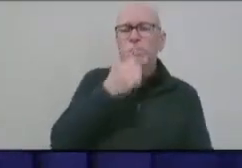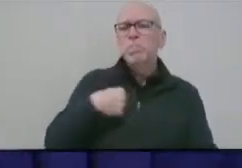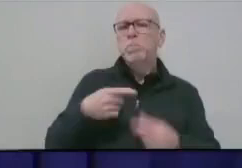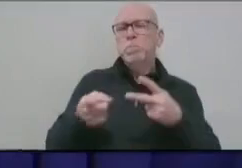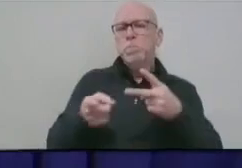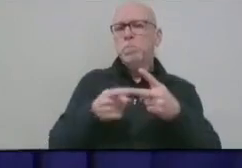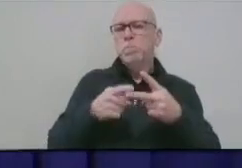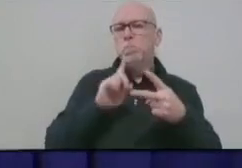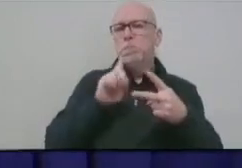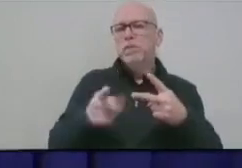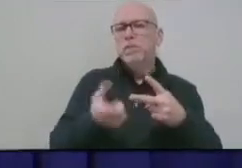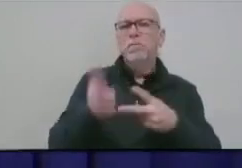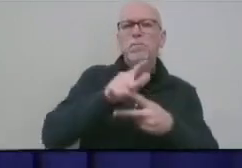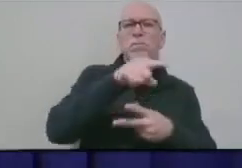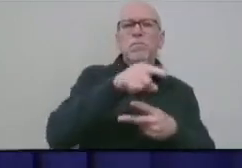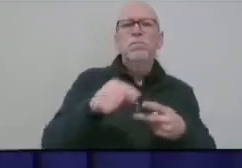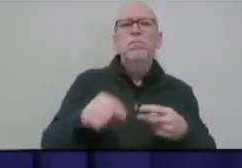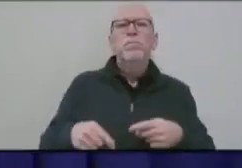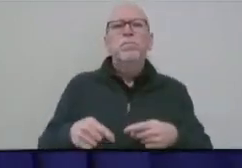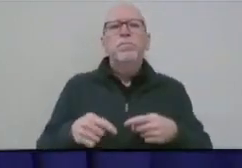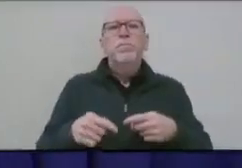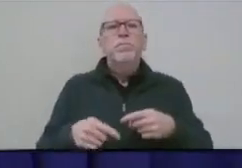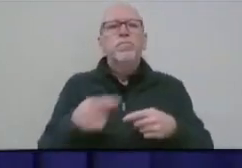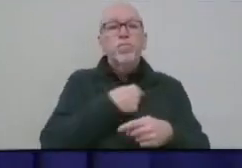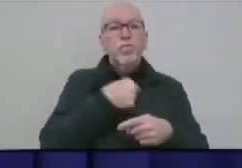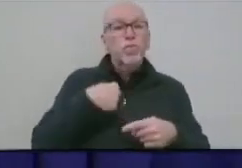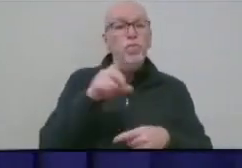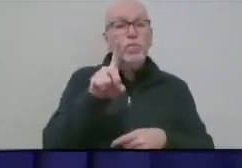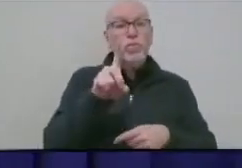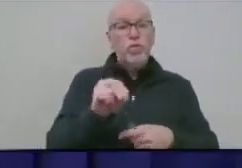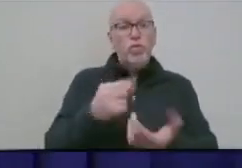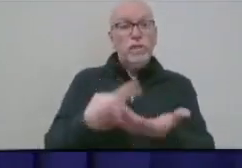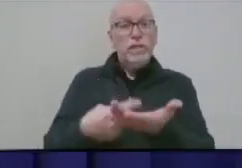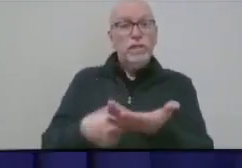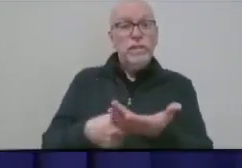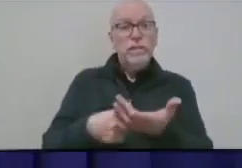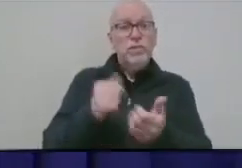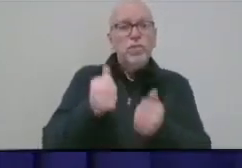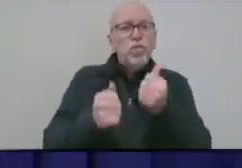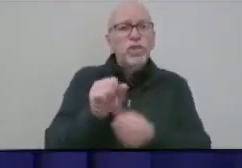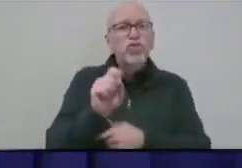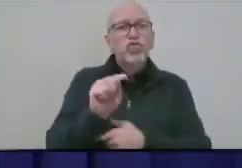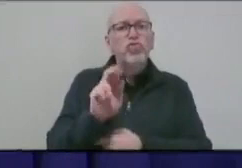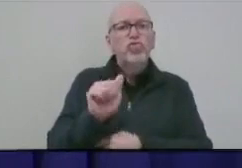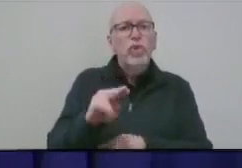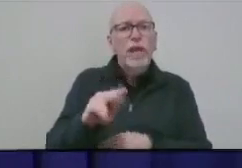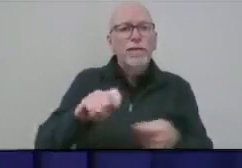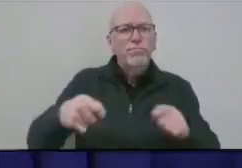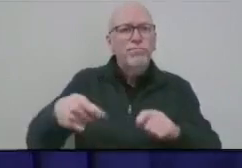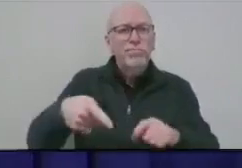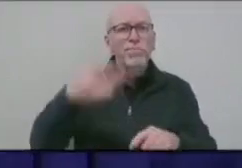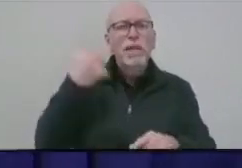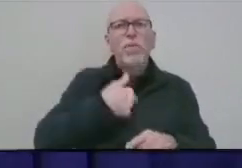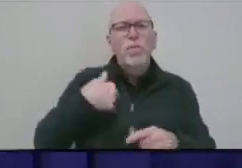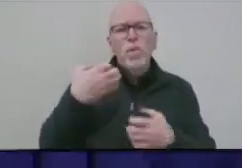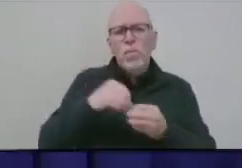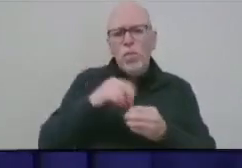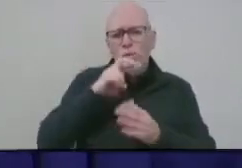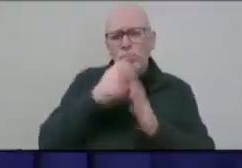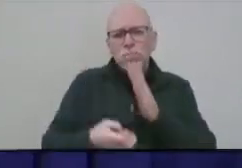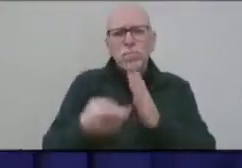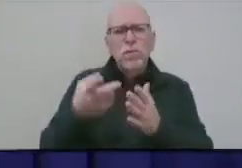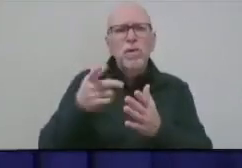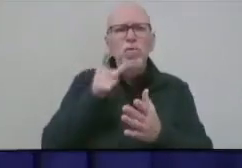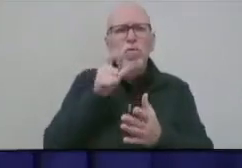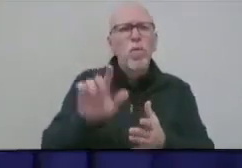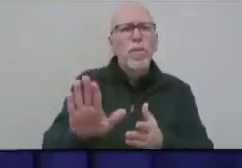will flip to you. So we do discuss the particular strain with them because we want to delve a little bit further into the contacts that